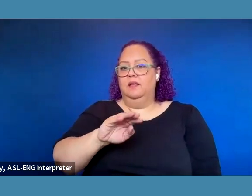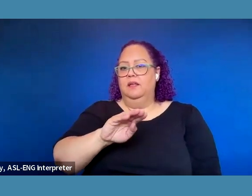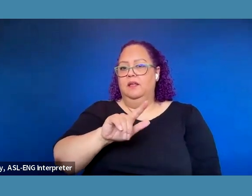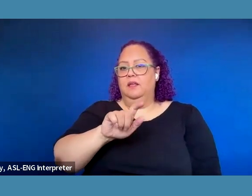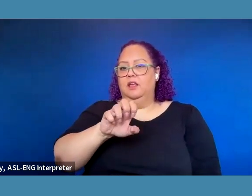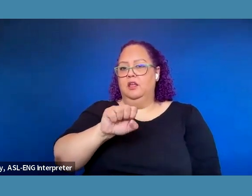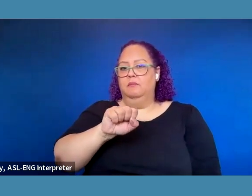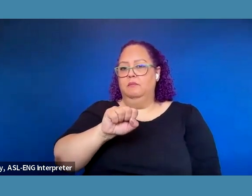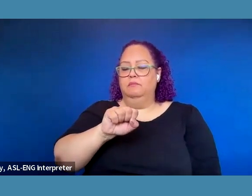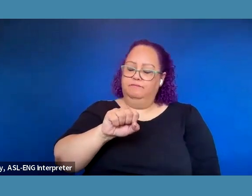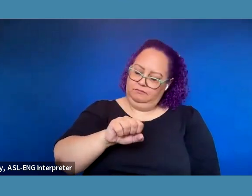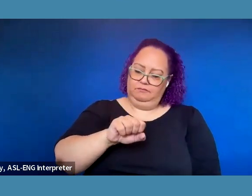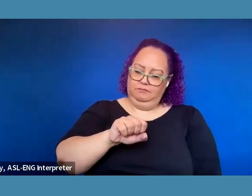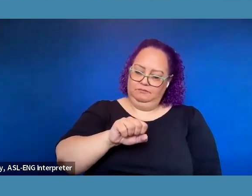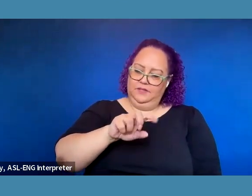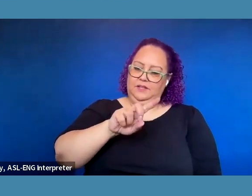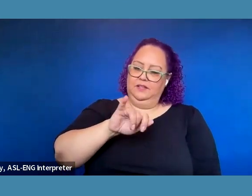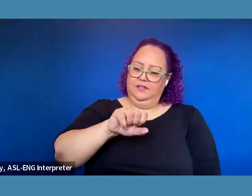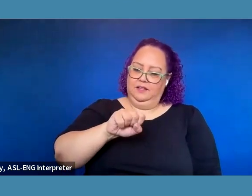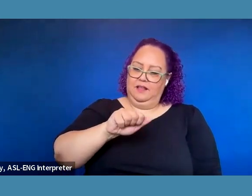www.newdisabledsouthrising.org/Florida voting.